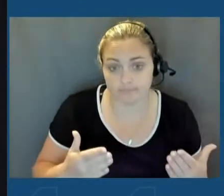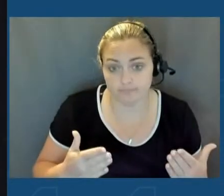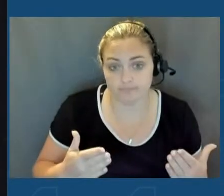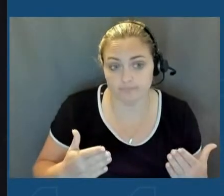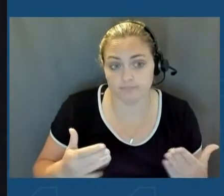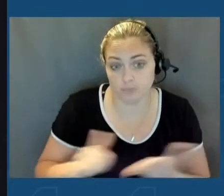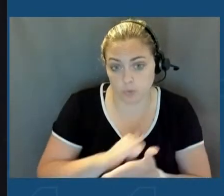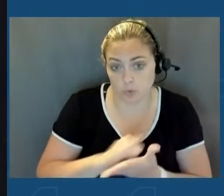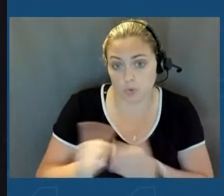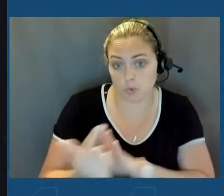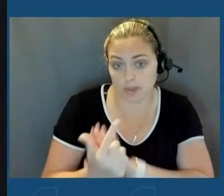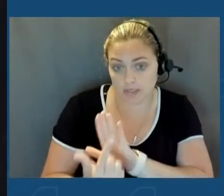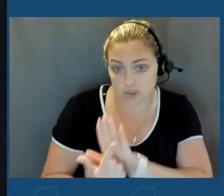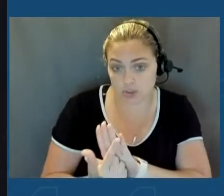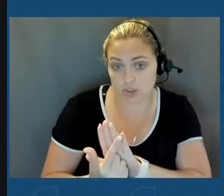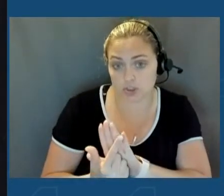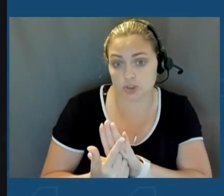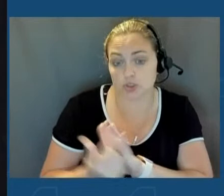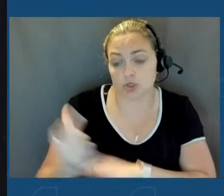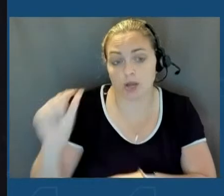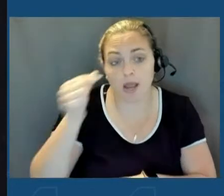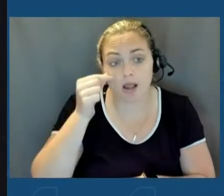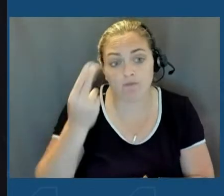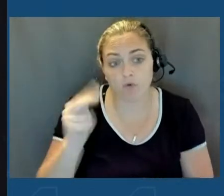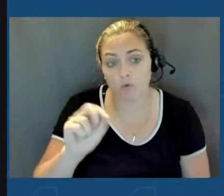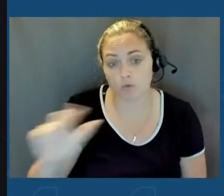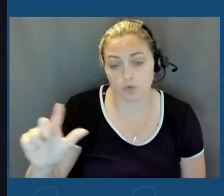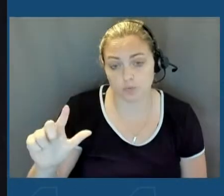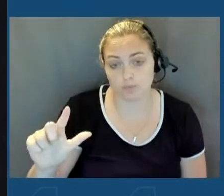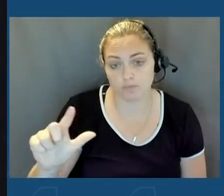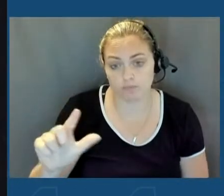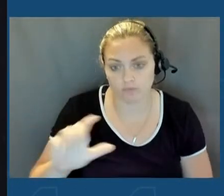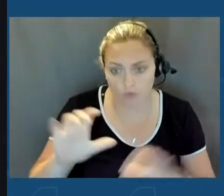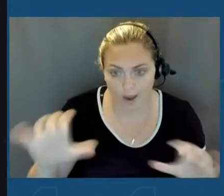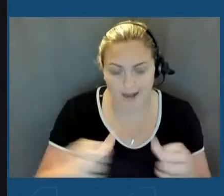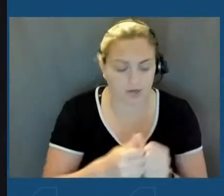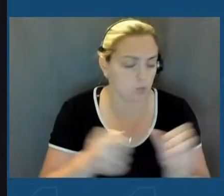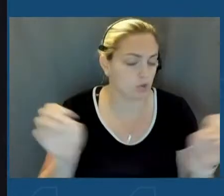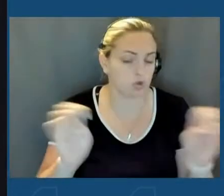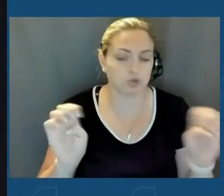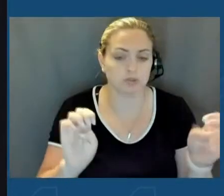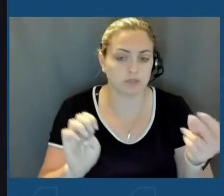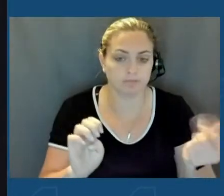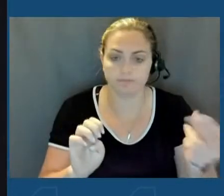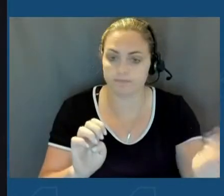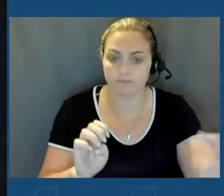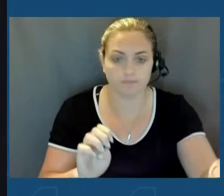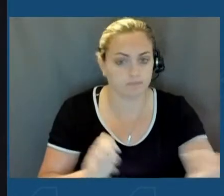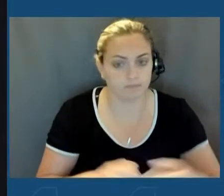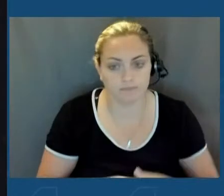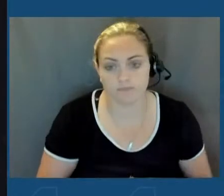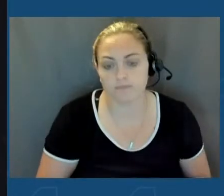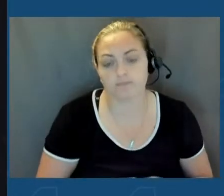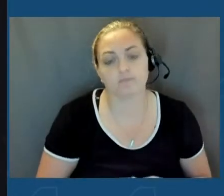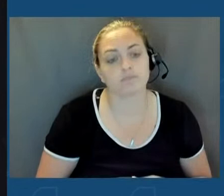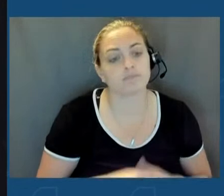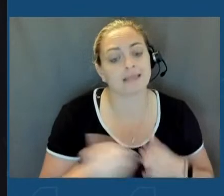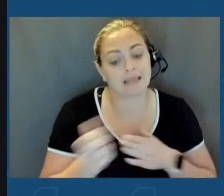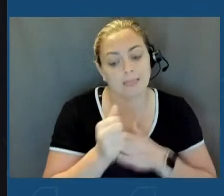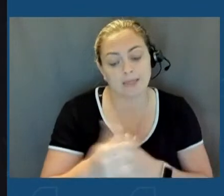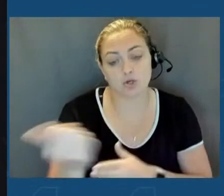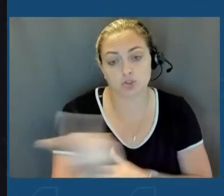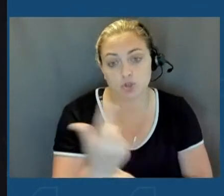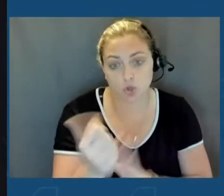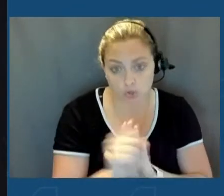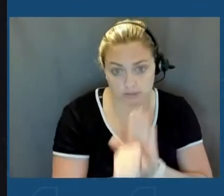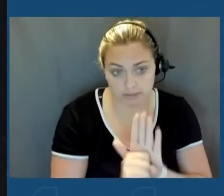York legislature and Governor Hochul for acting with urgency. Leaders in every state